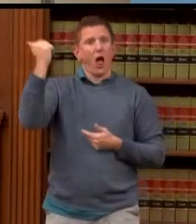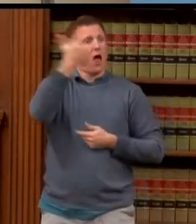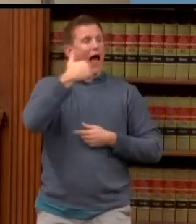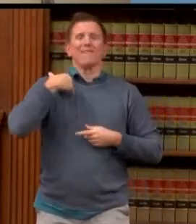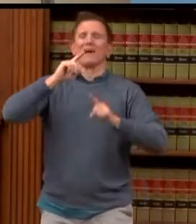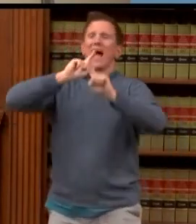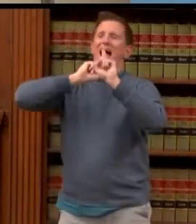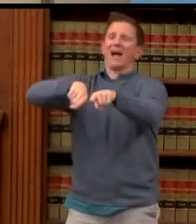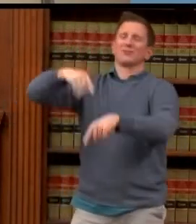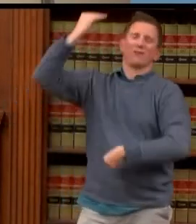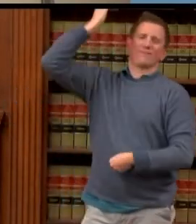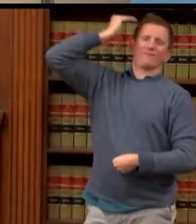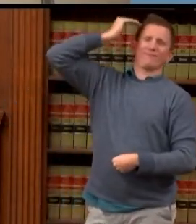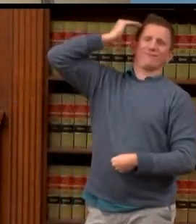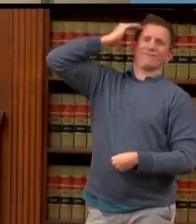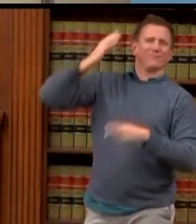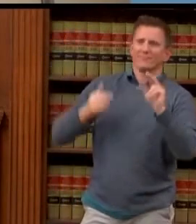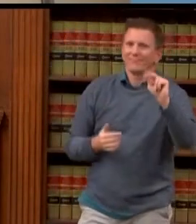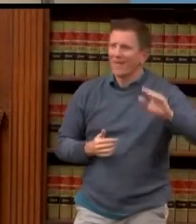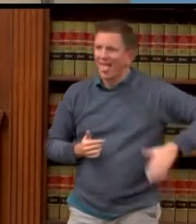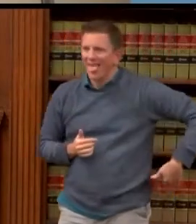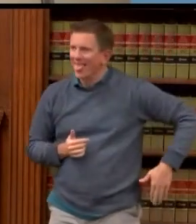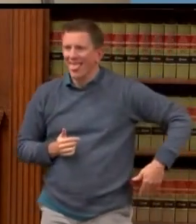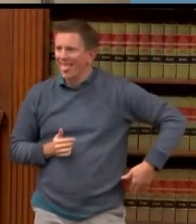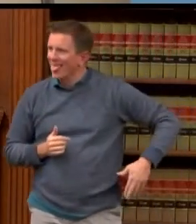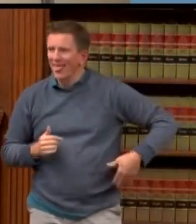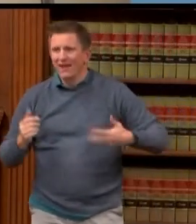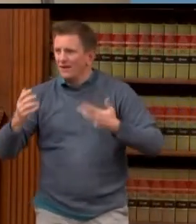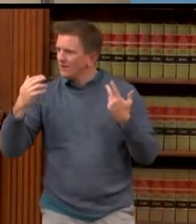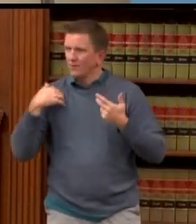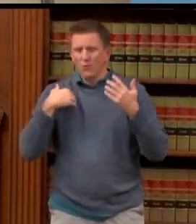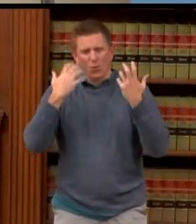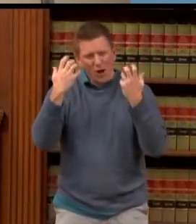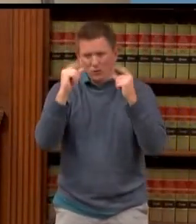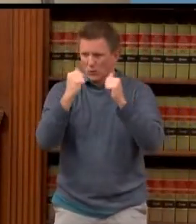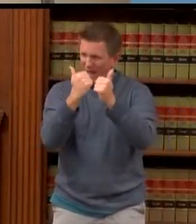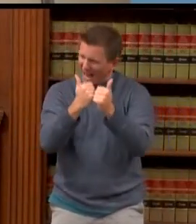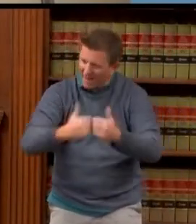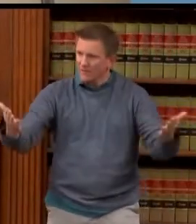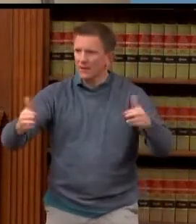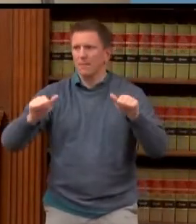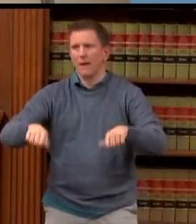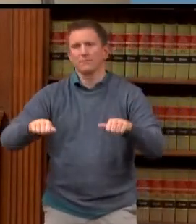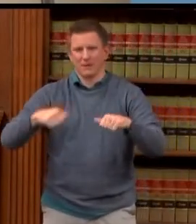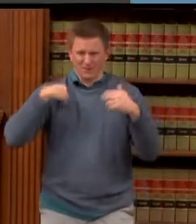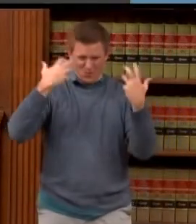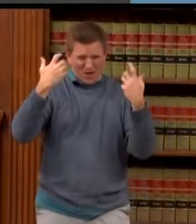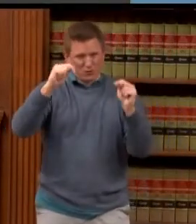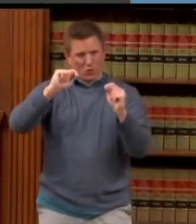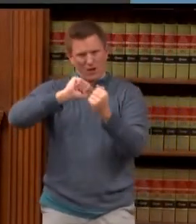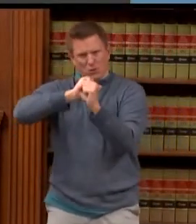any of this, or things would be a lot easier if they were. I appreciate the question.